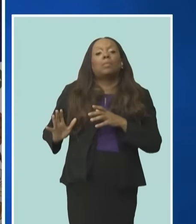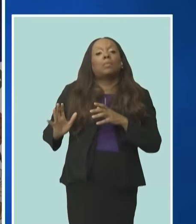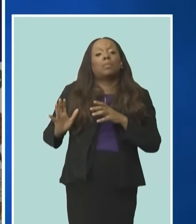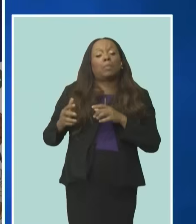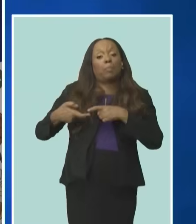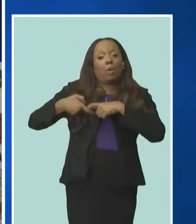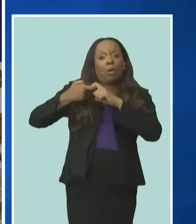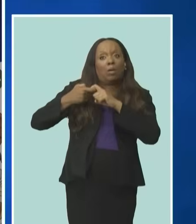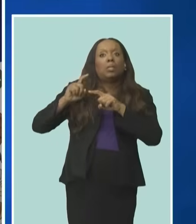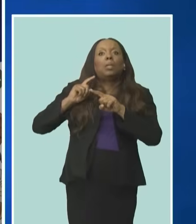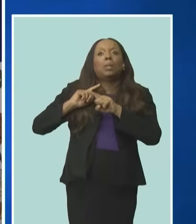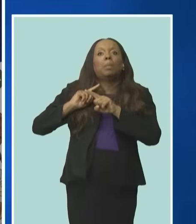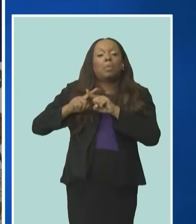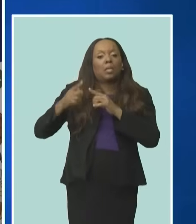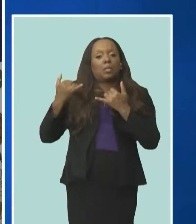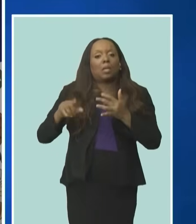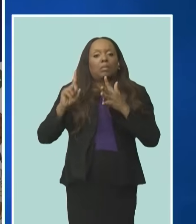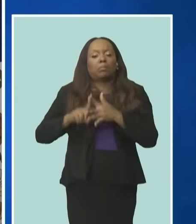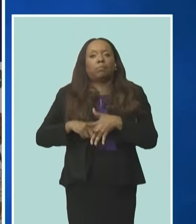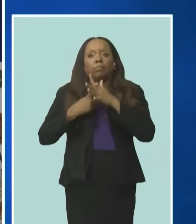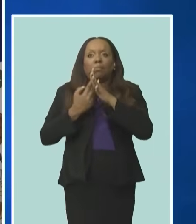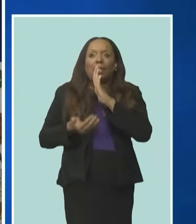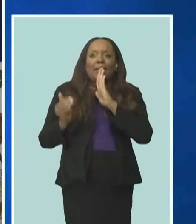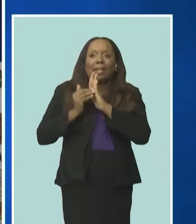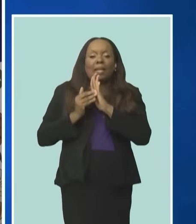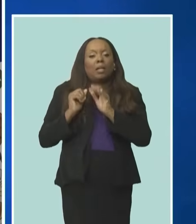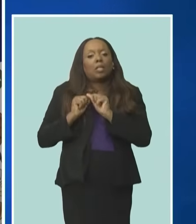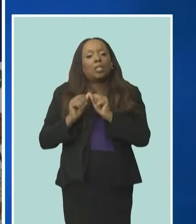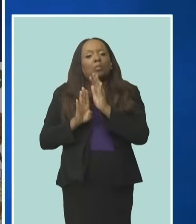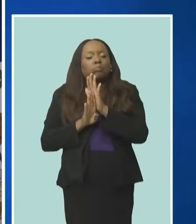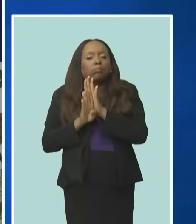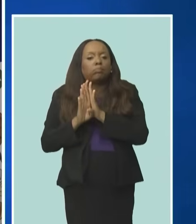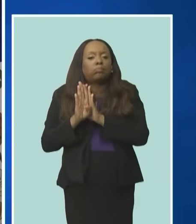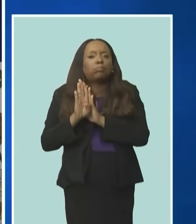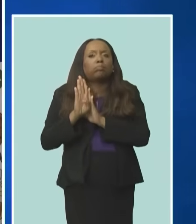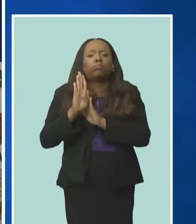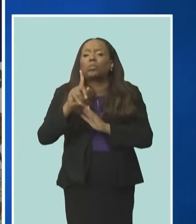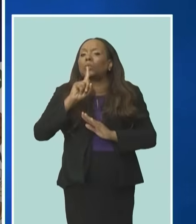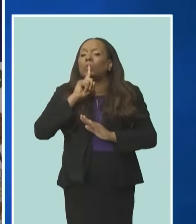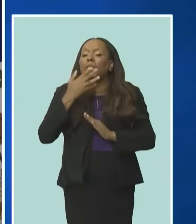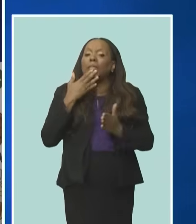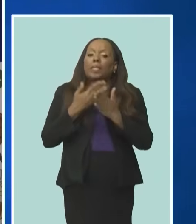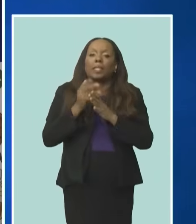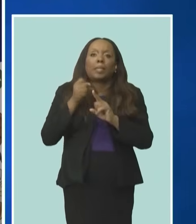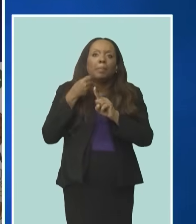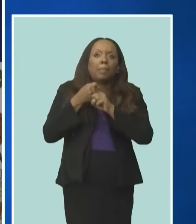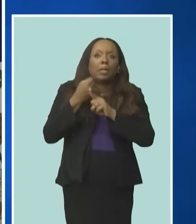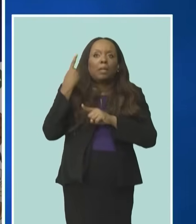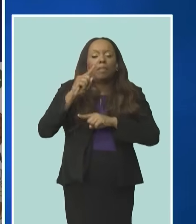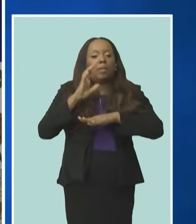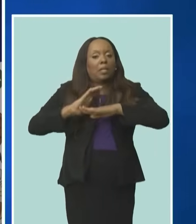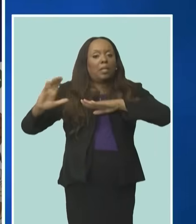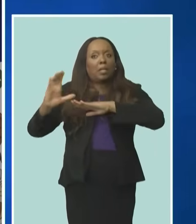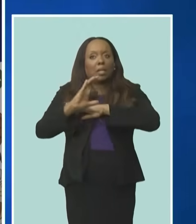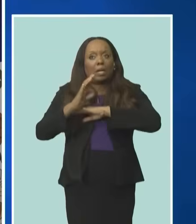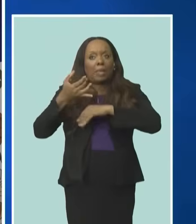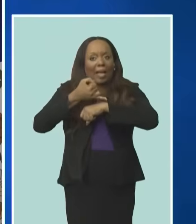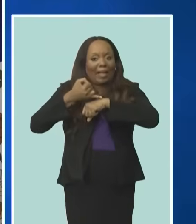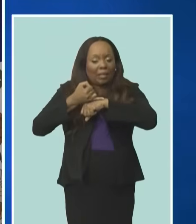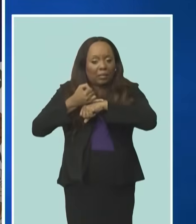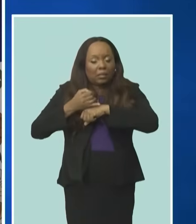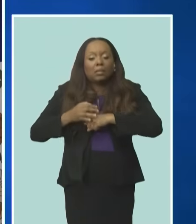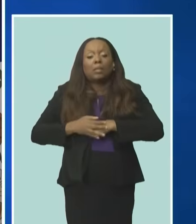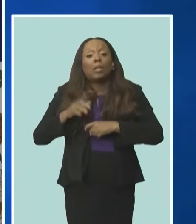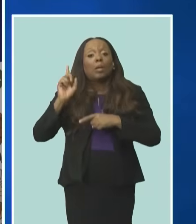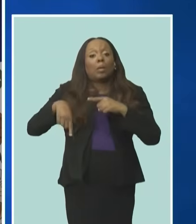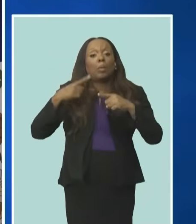every year and has grown in stature, impact, and recognition across the CARICOM region. From its